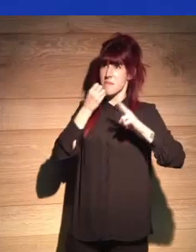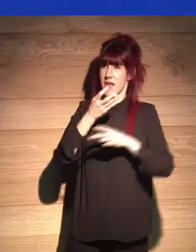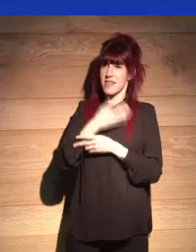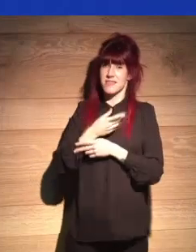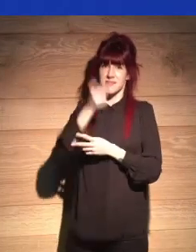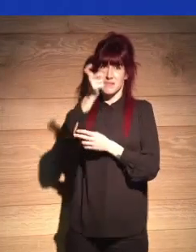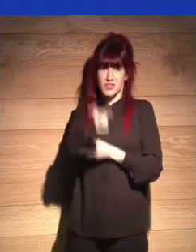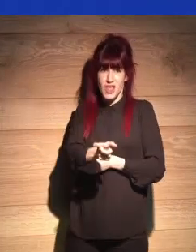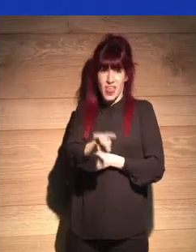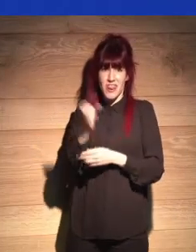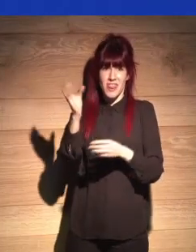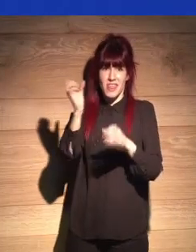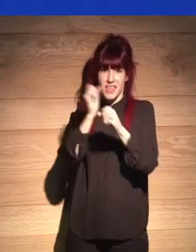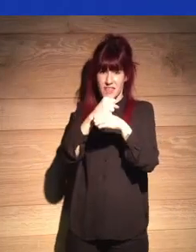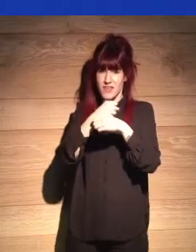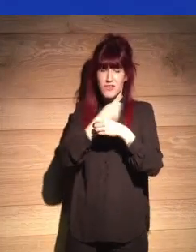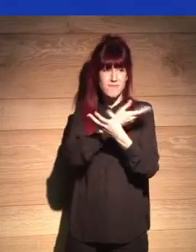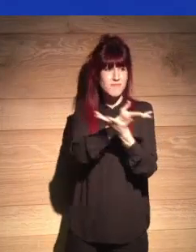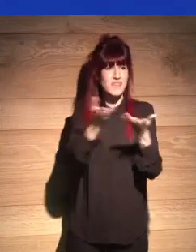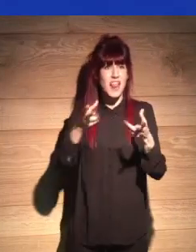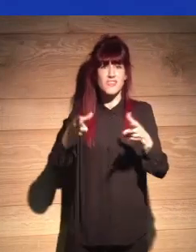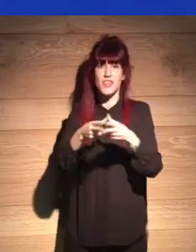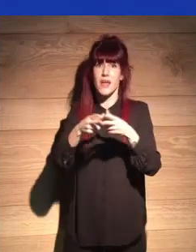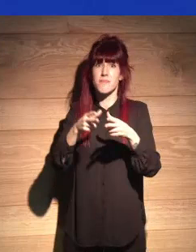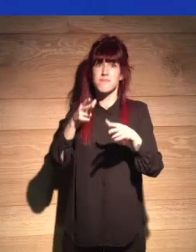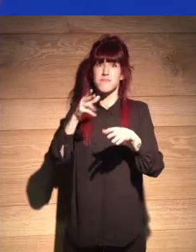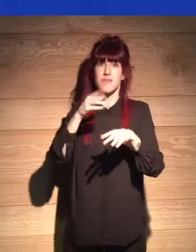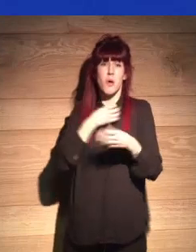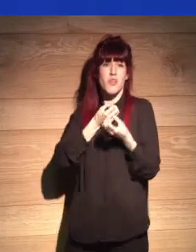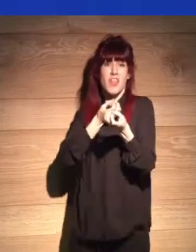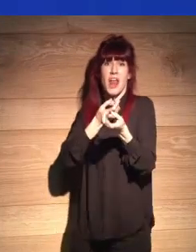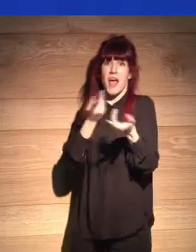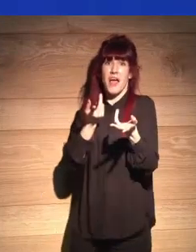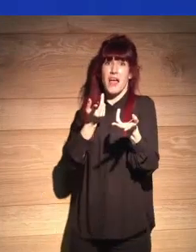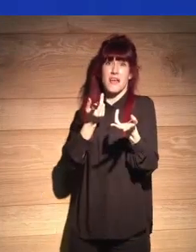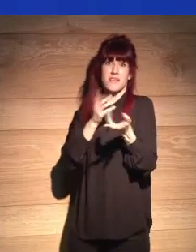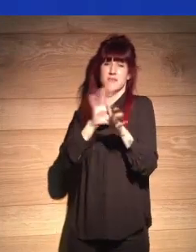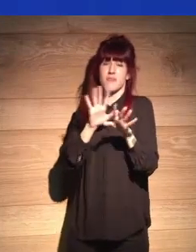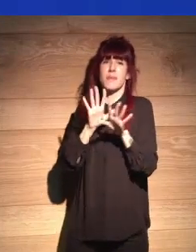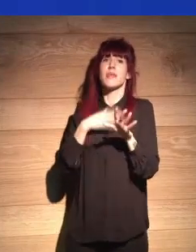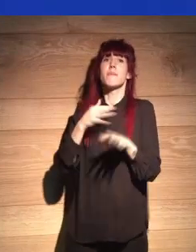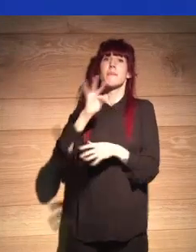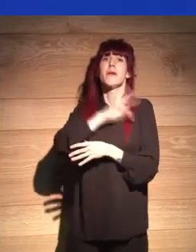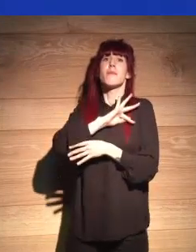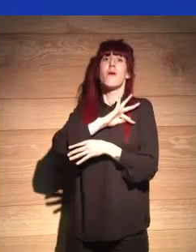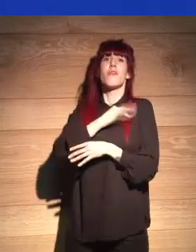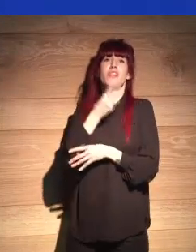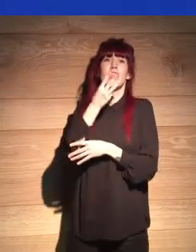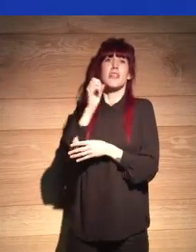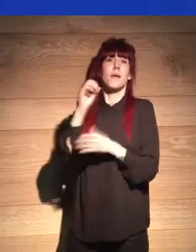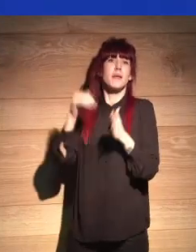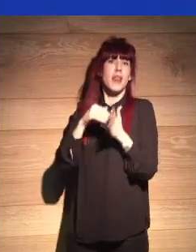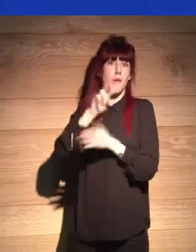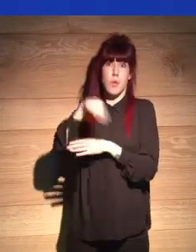the scientists had to become visible in society, although they only had 30,000 euros as an award.